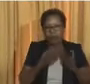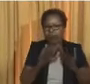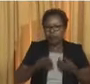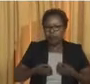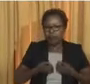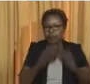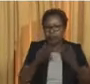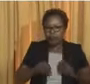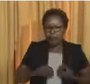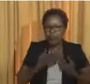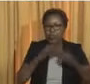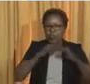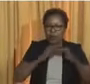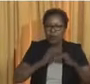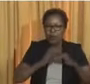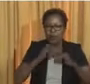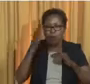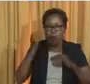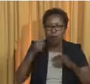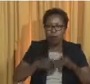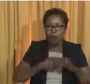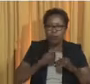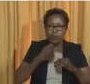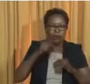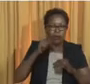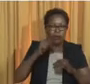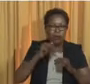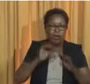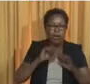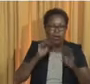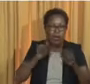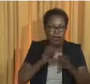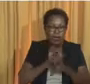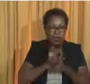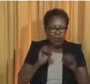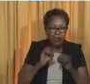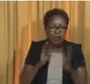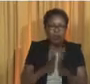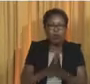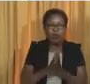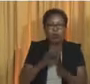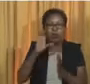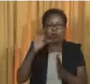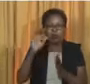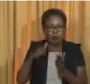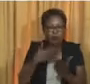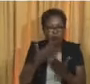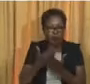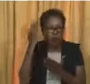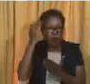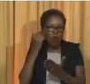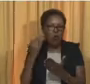I disagree with the judgments of the majority of the Court of Appeal bench regarding the application of the basic